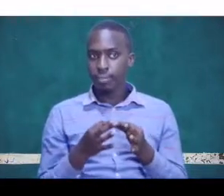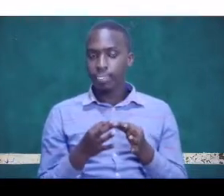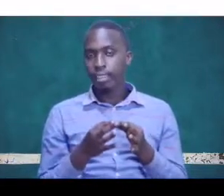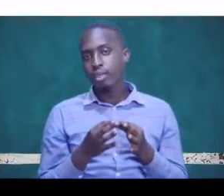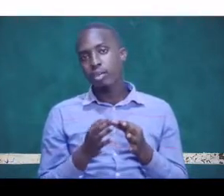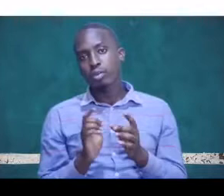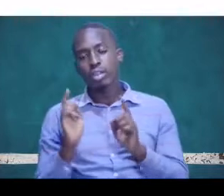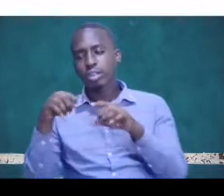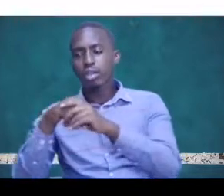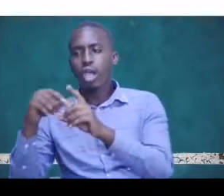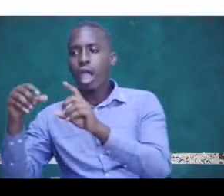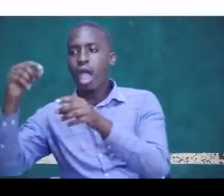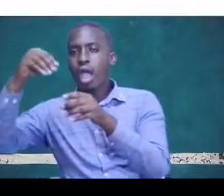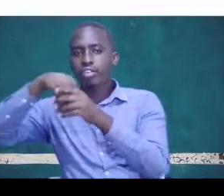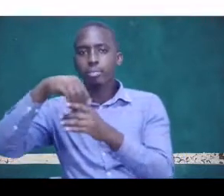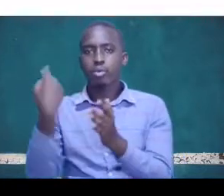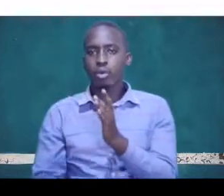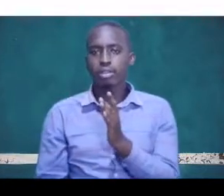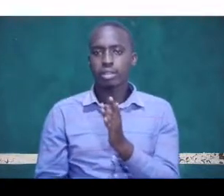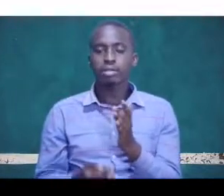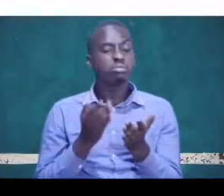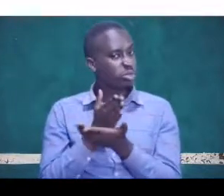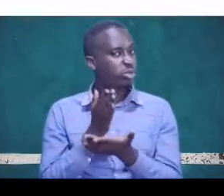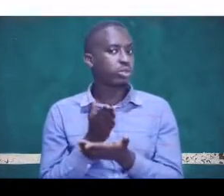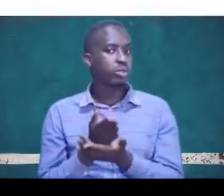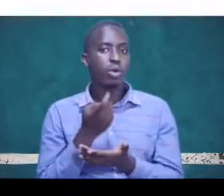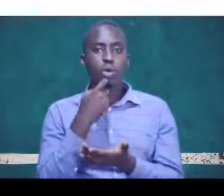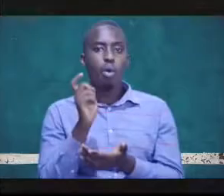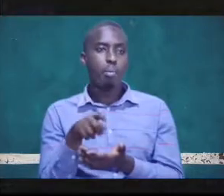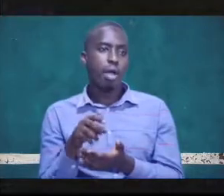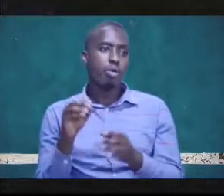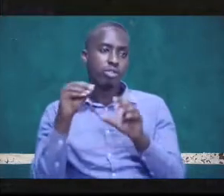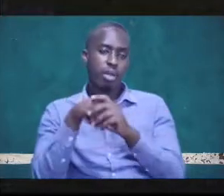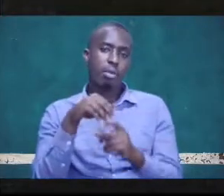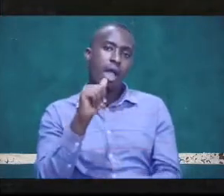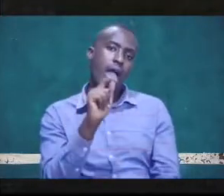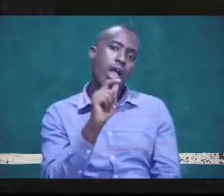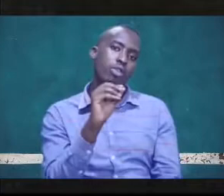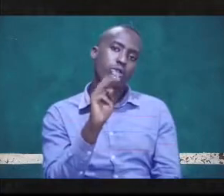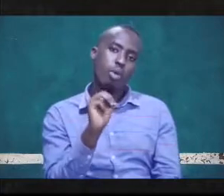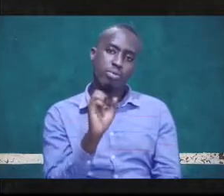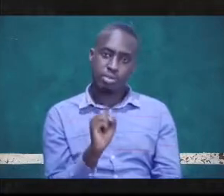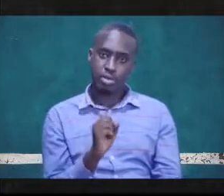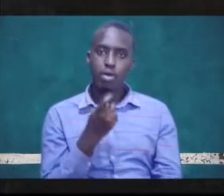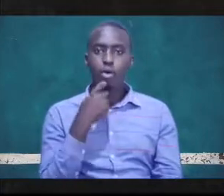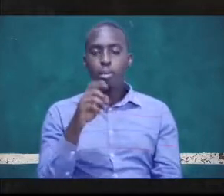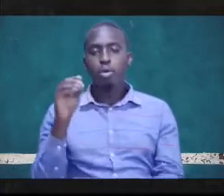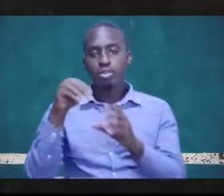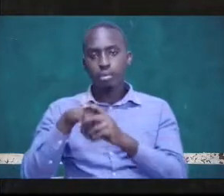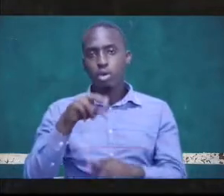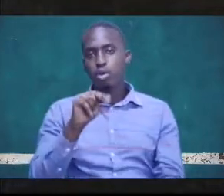going out to add what? Then it is true. You are going to add atoms. You are going to add